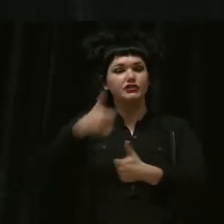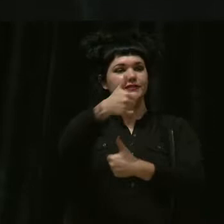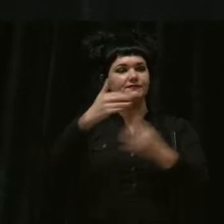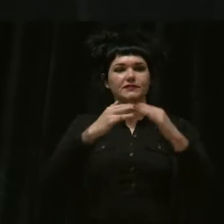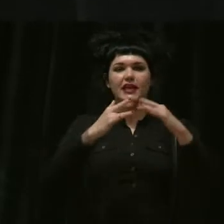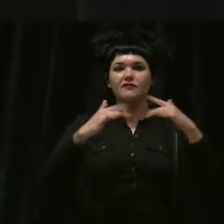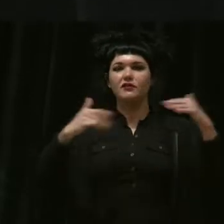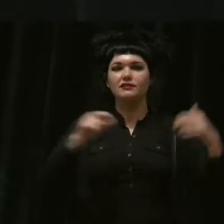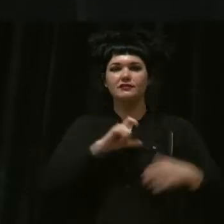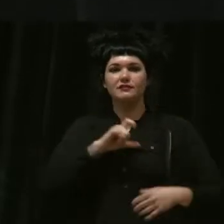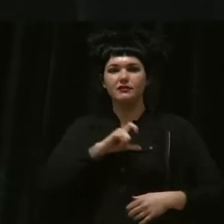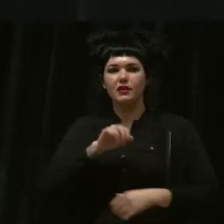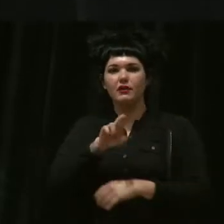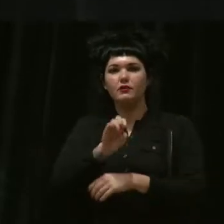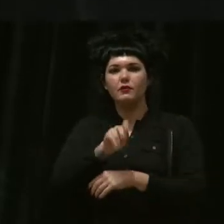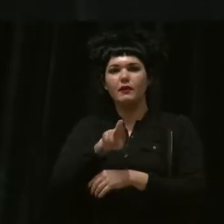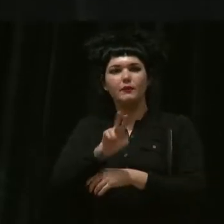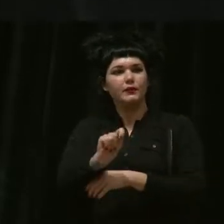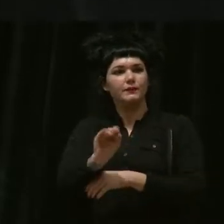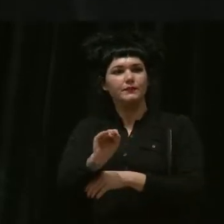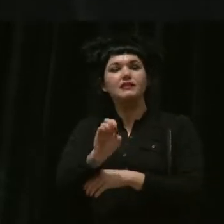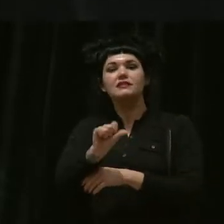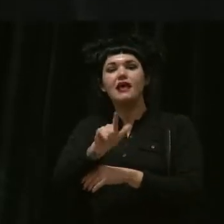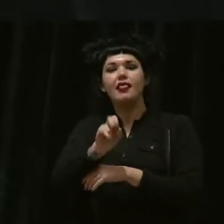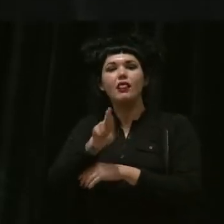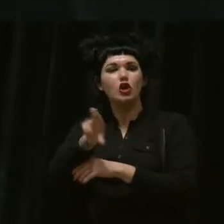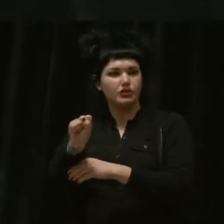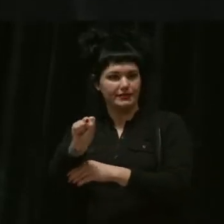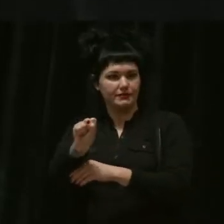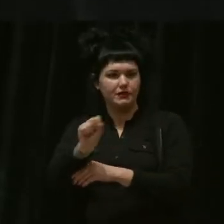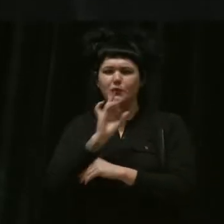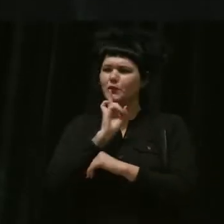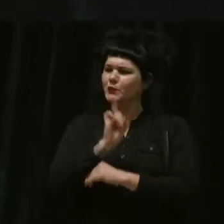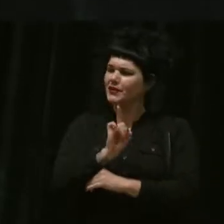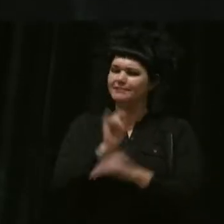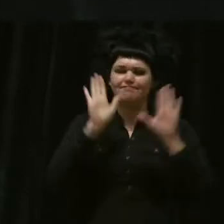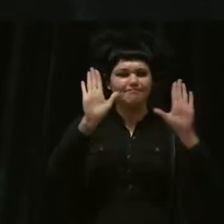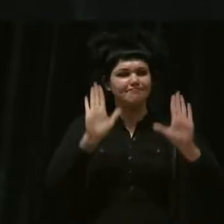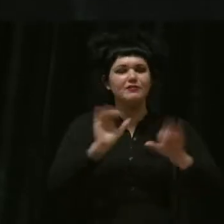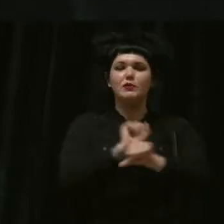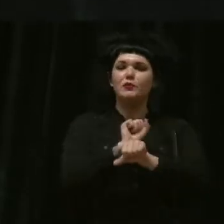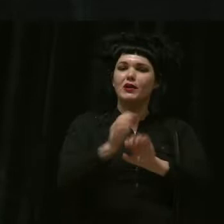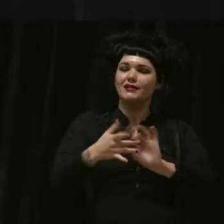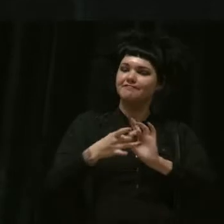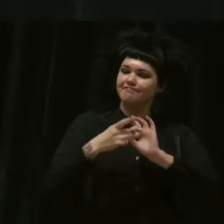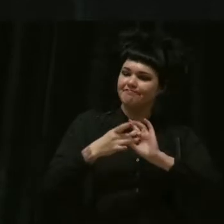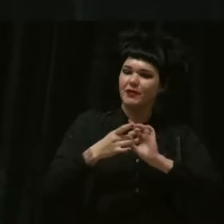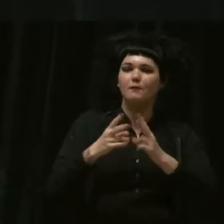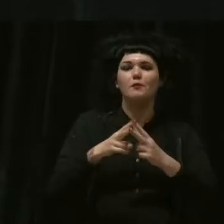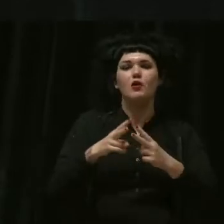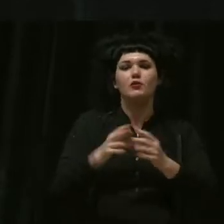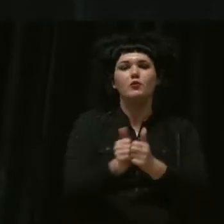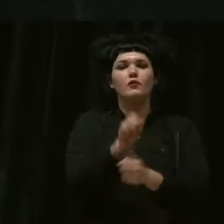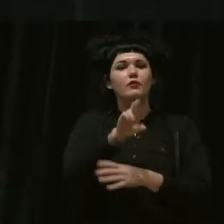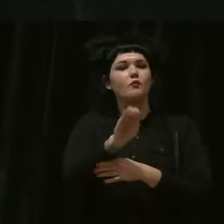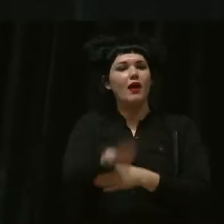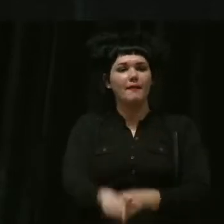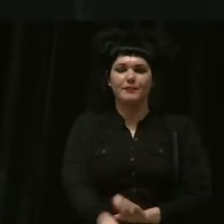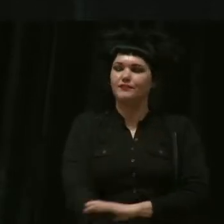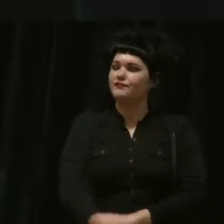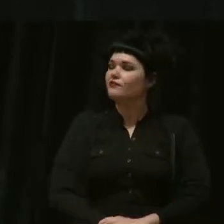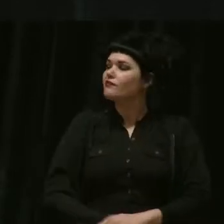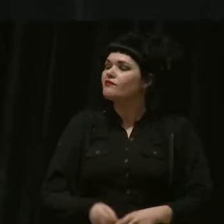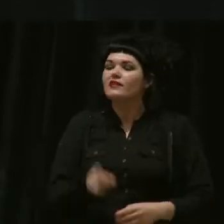Officer, Robert M. Sellers, and it has been such a pleasure to work and partner with Rob. He